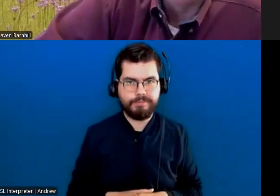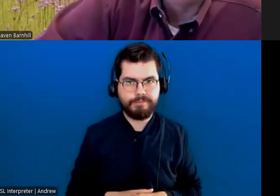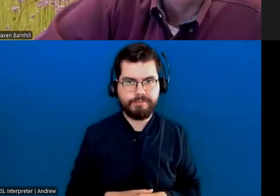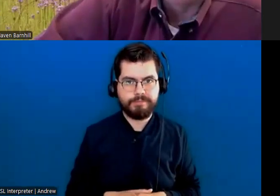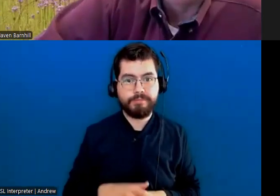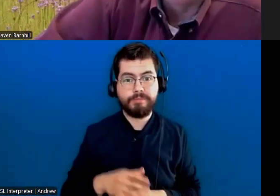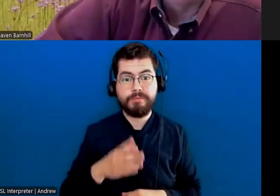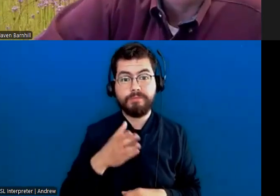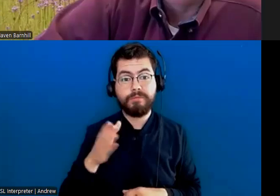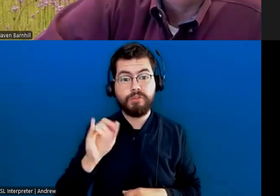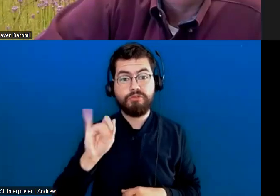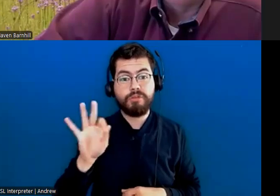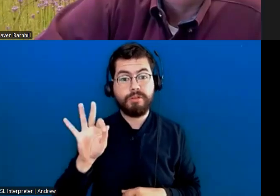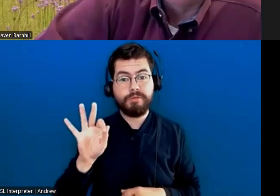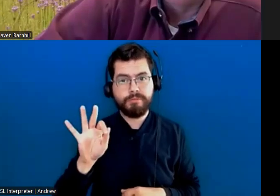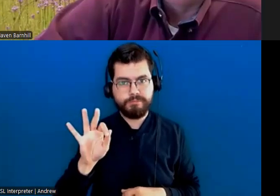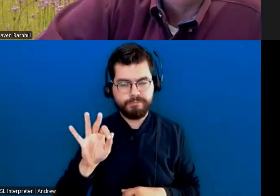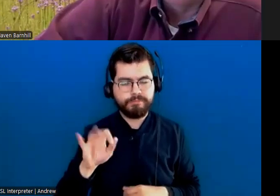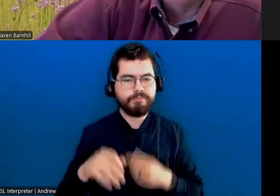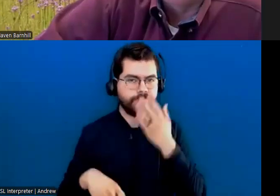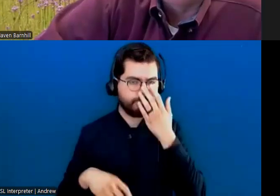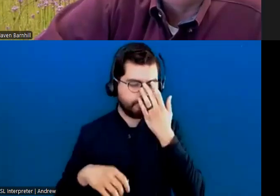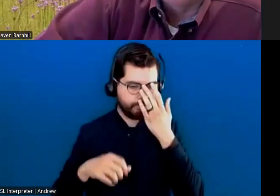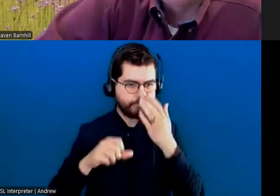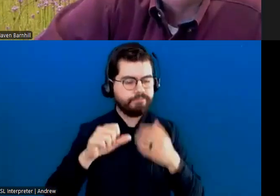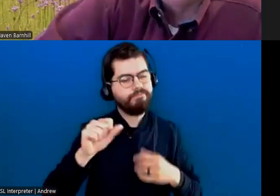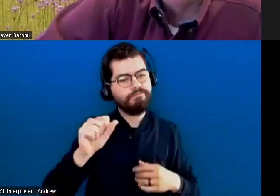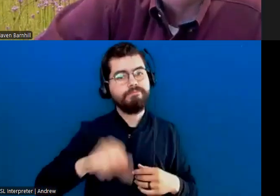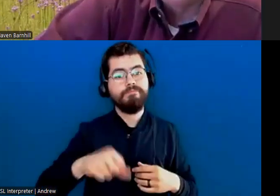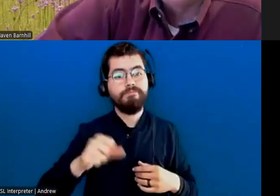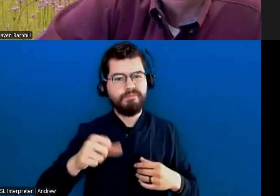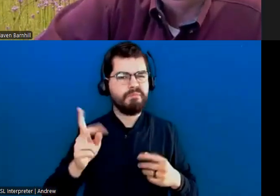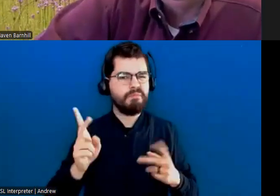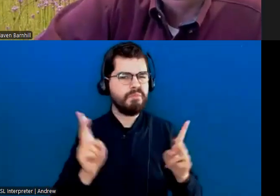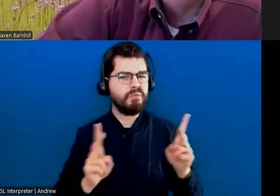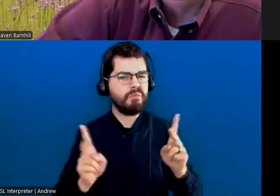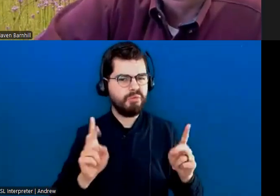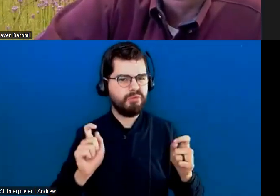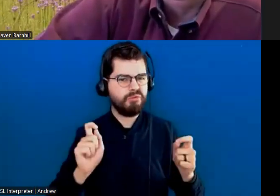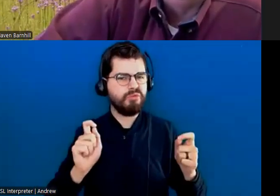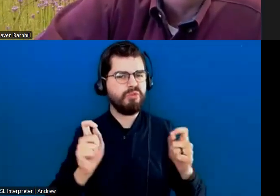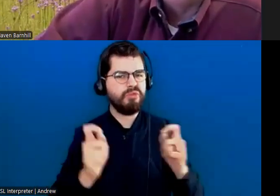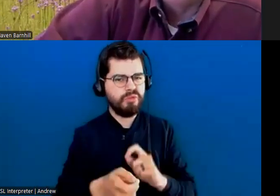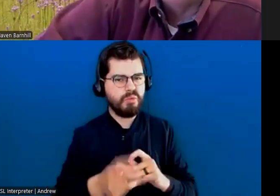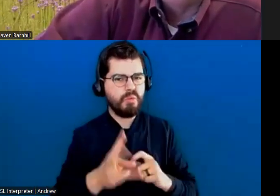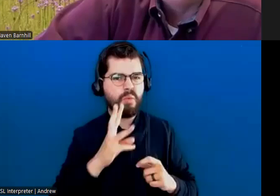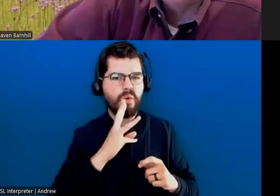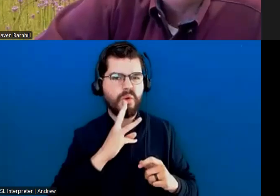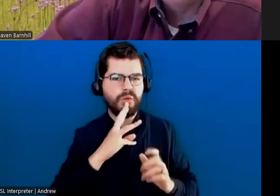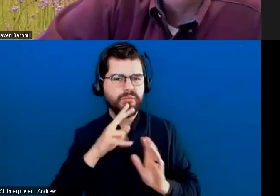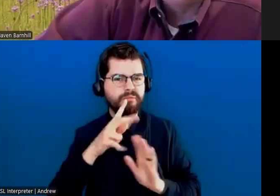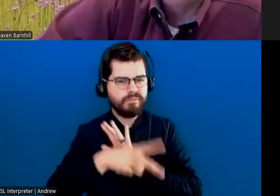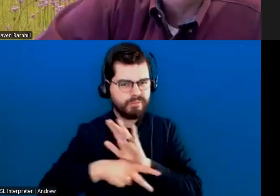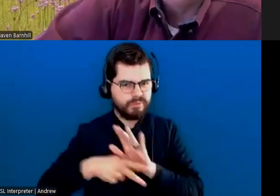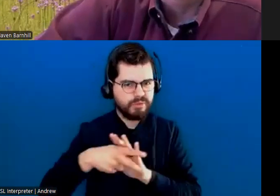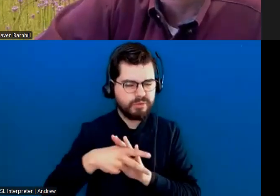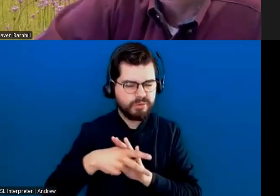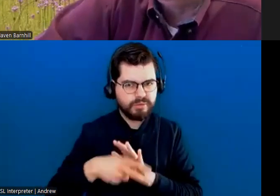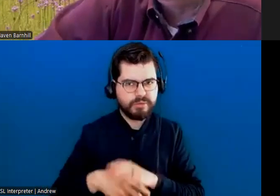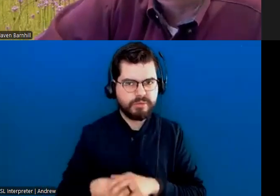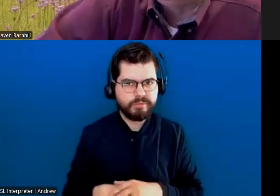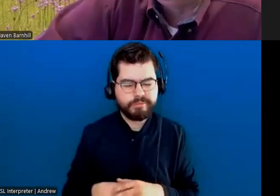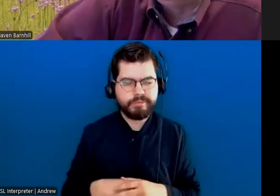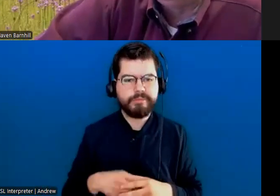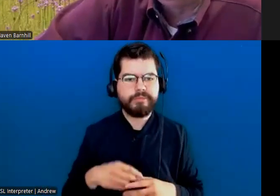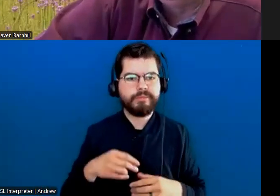the man-made changes to the hydrological period is, with the clearing and ditching